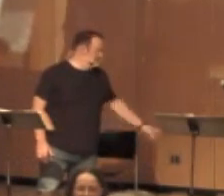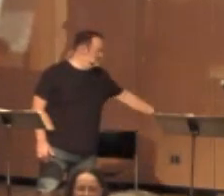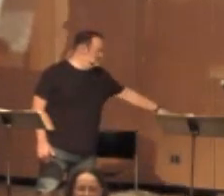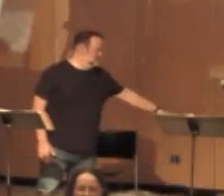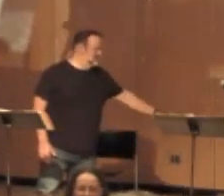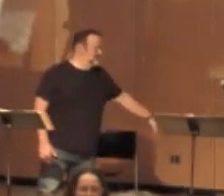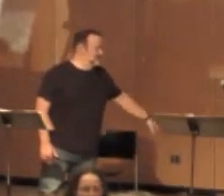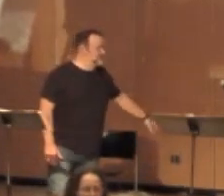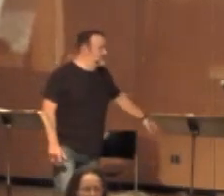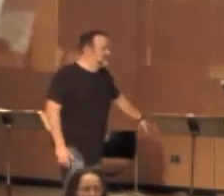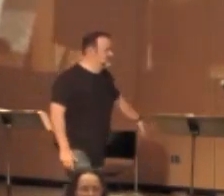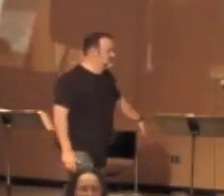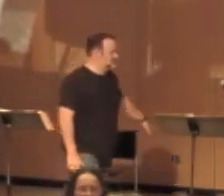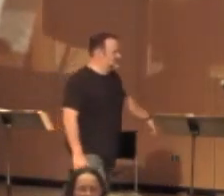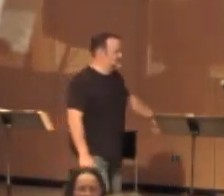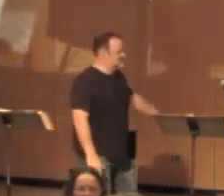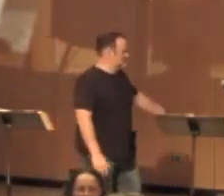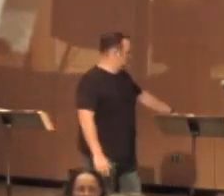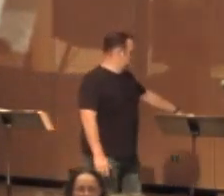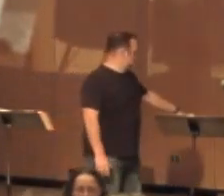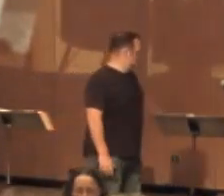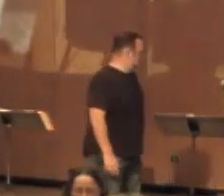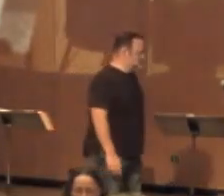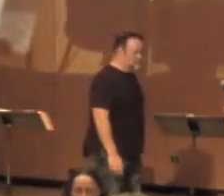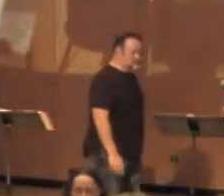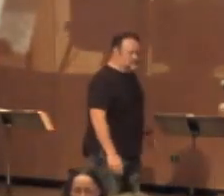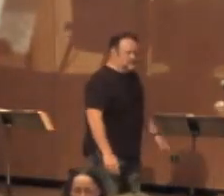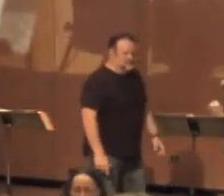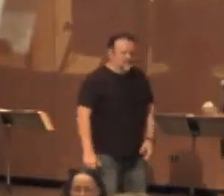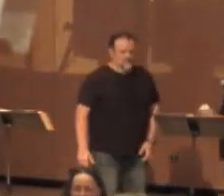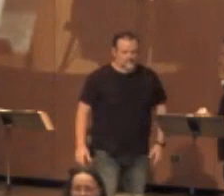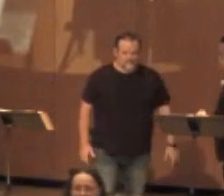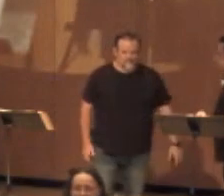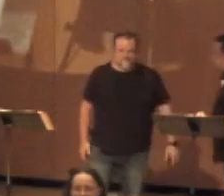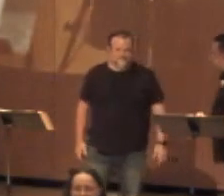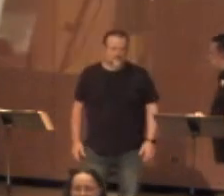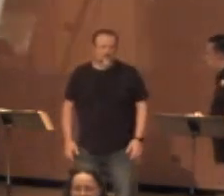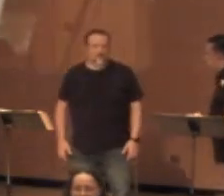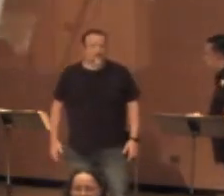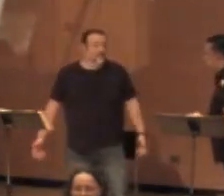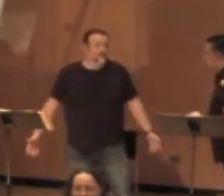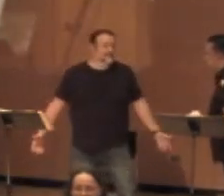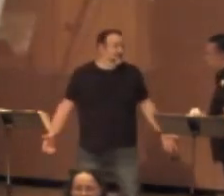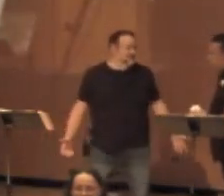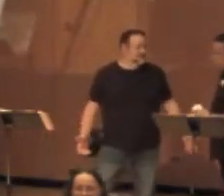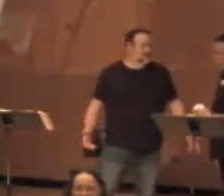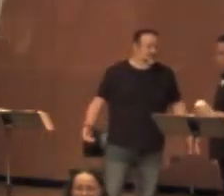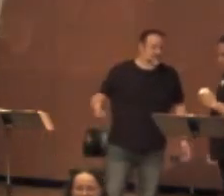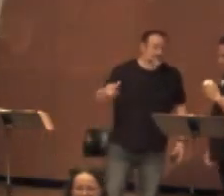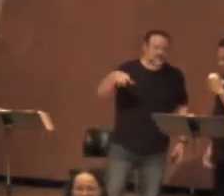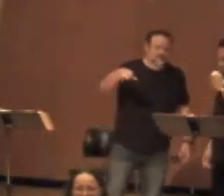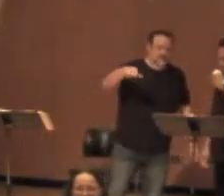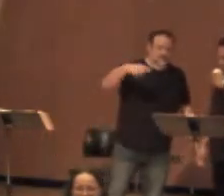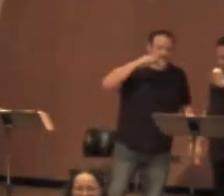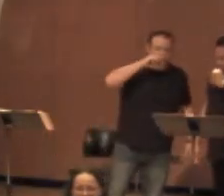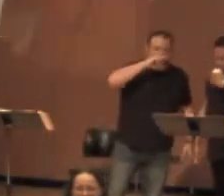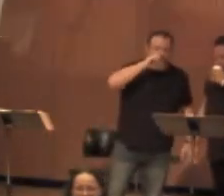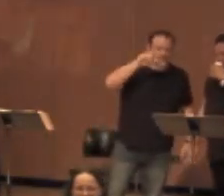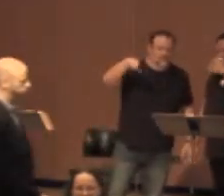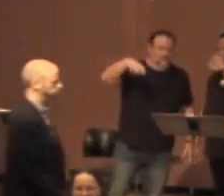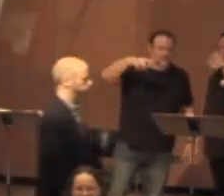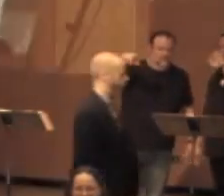open I can't we do have some downtime so so we don't want to like just hover like well they lift it up so they what